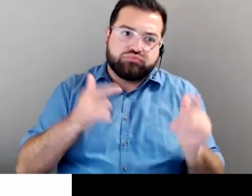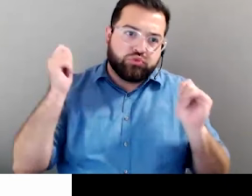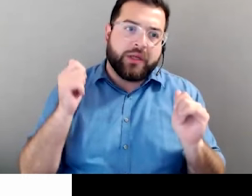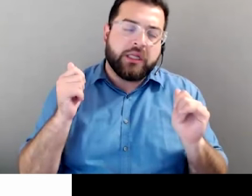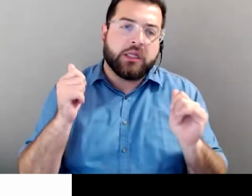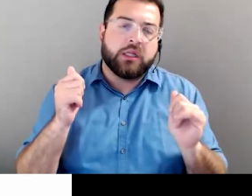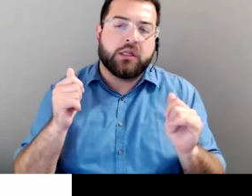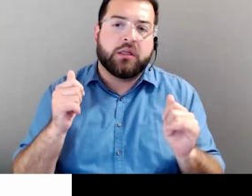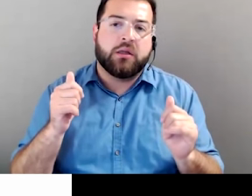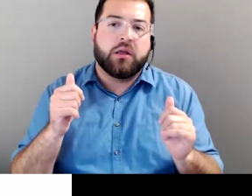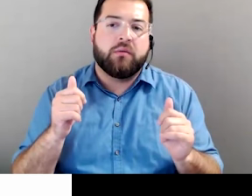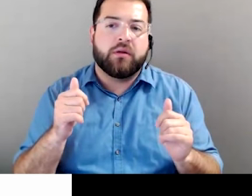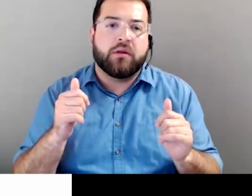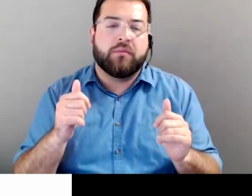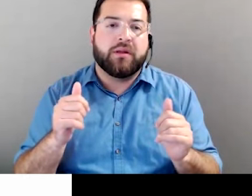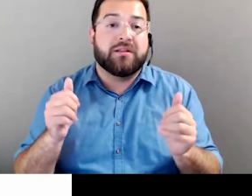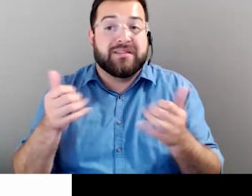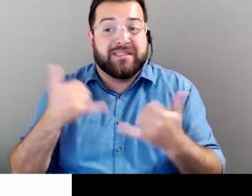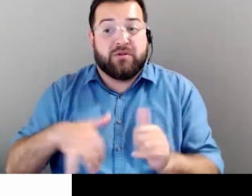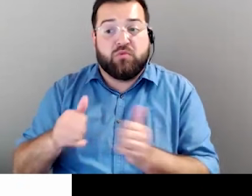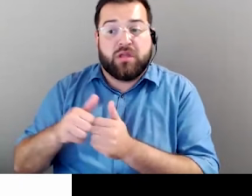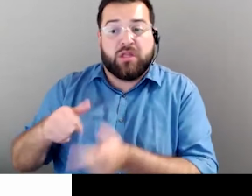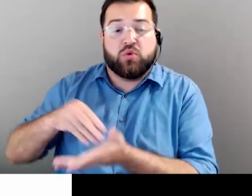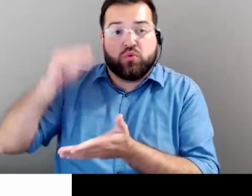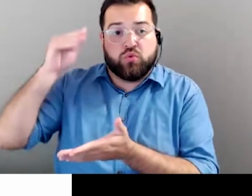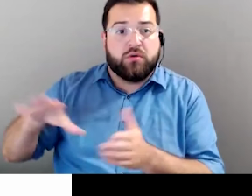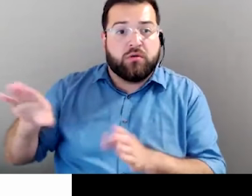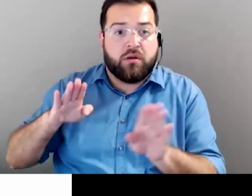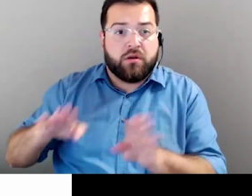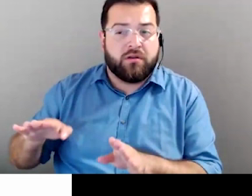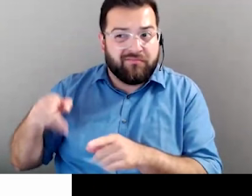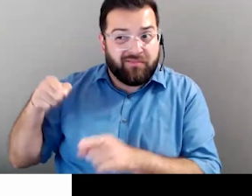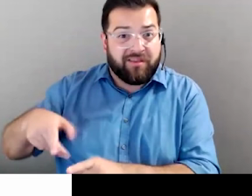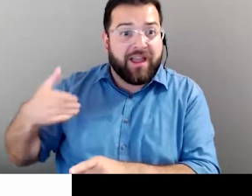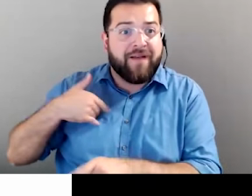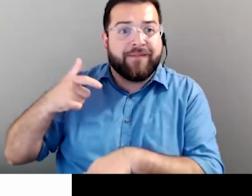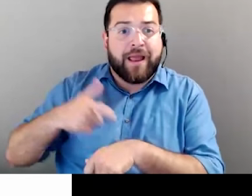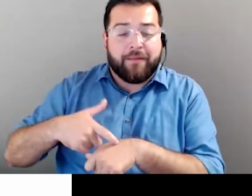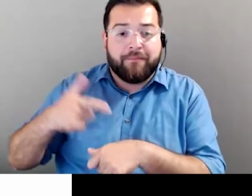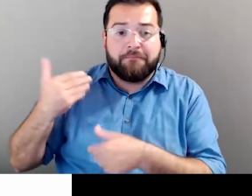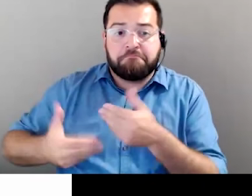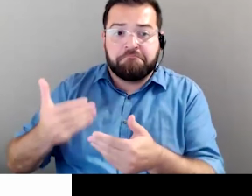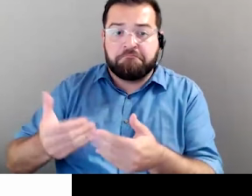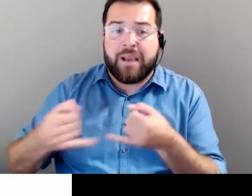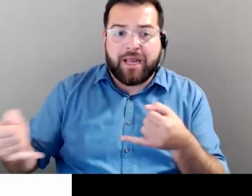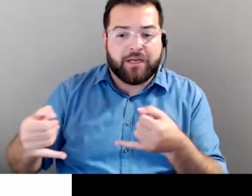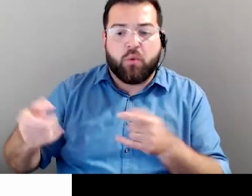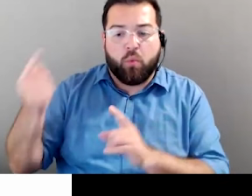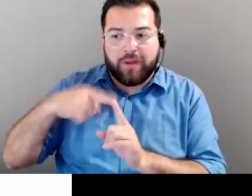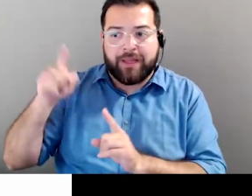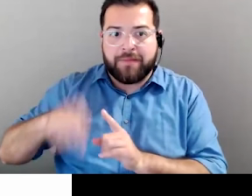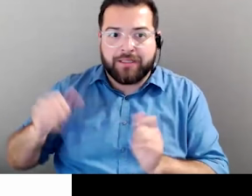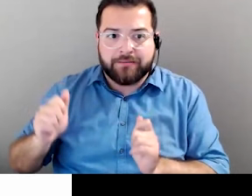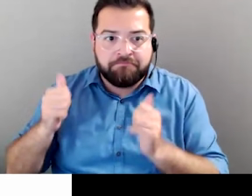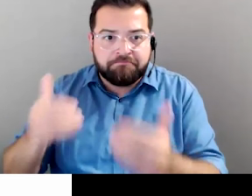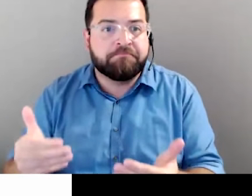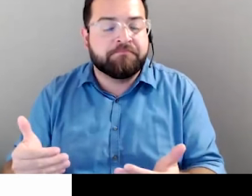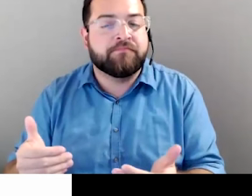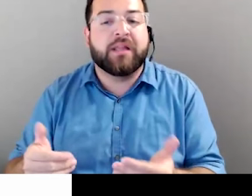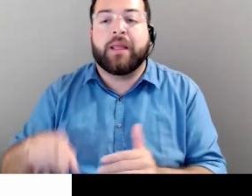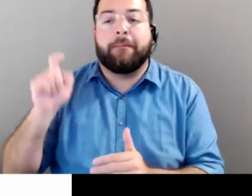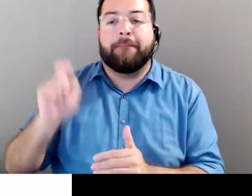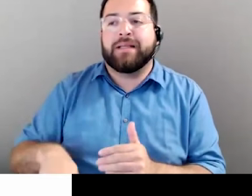way, even on the student conduct side of things, they have a timeline of when they get to act. And they have to do it by